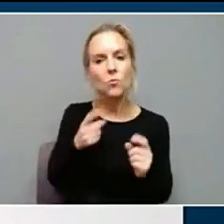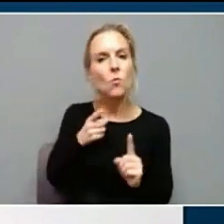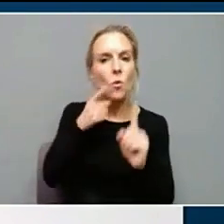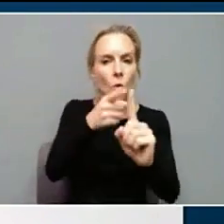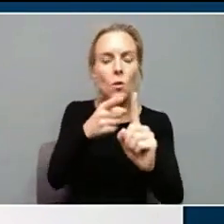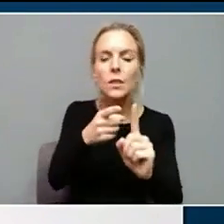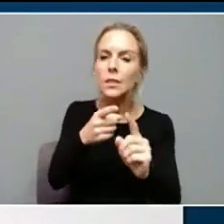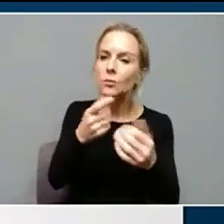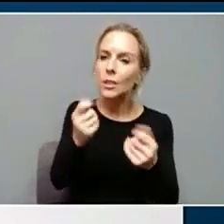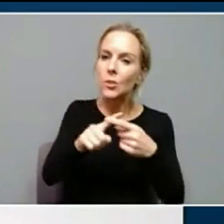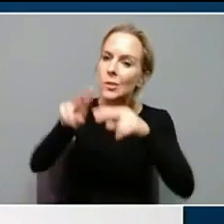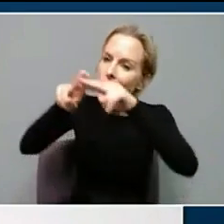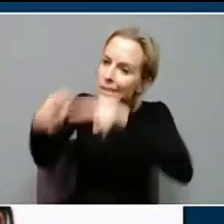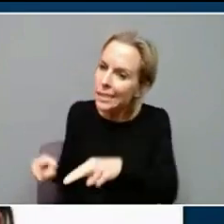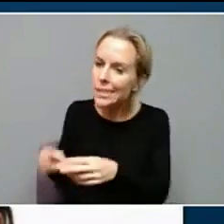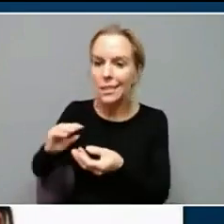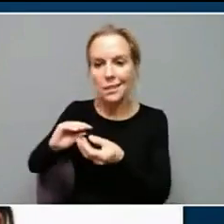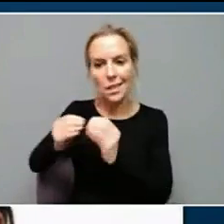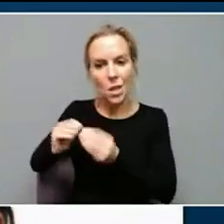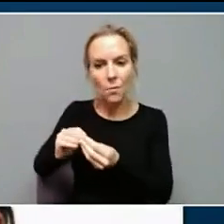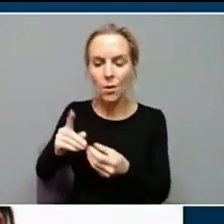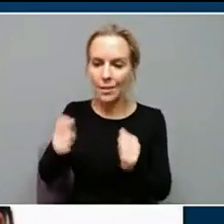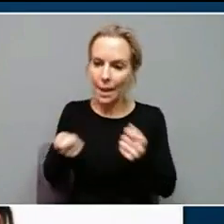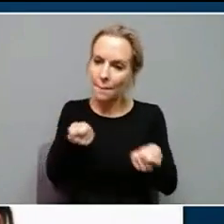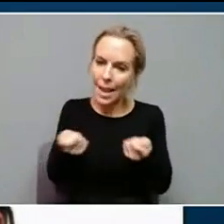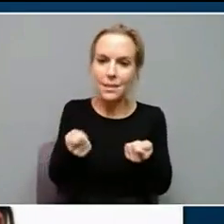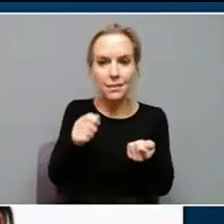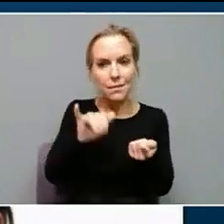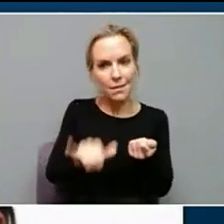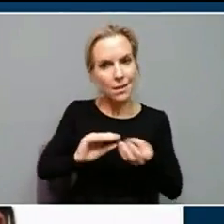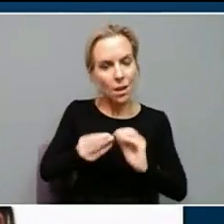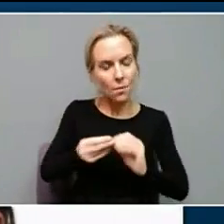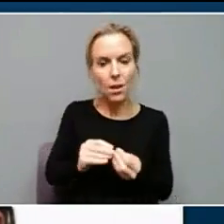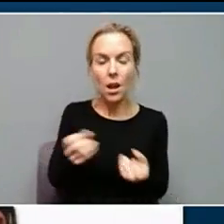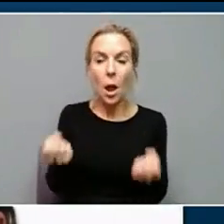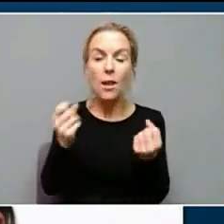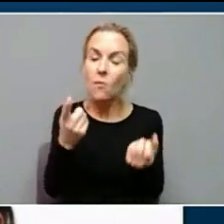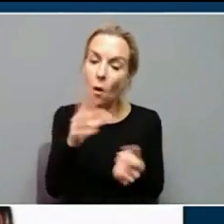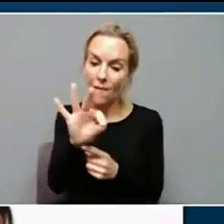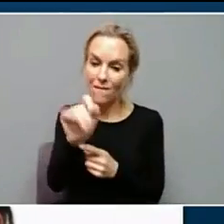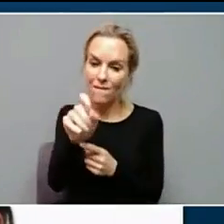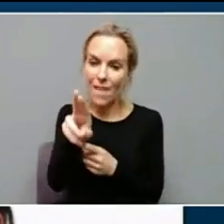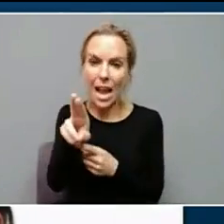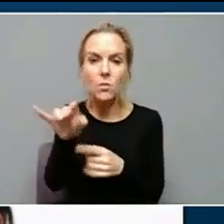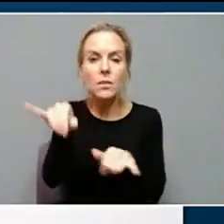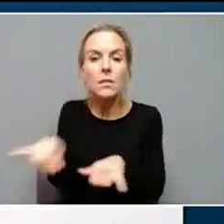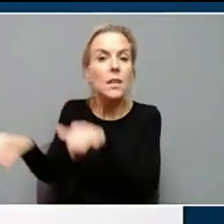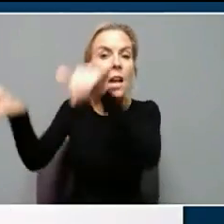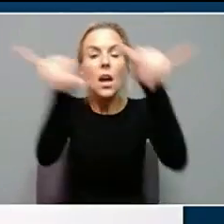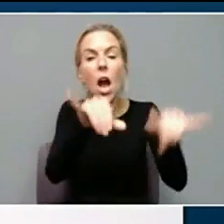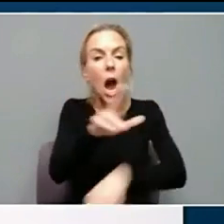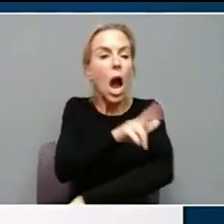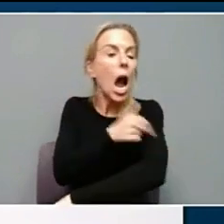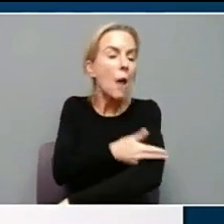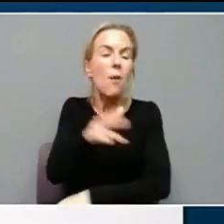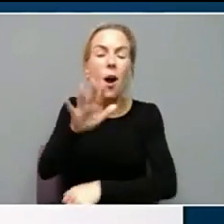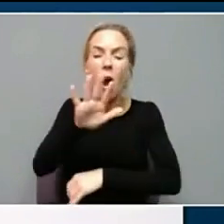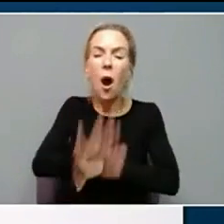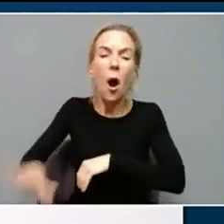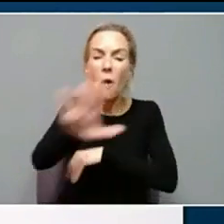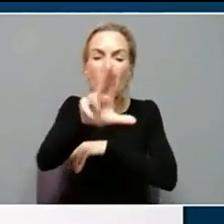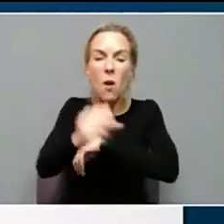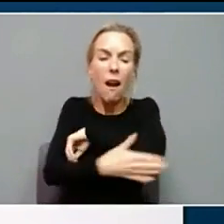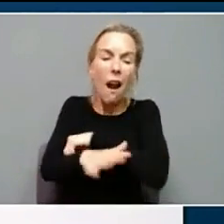them back to a level that's more manageable. There's a lot of factors. Hospitals are being filled all over the country. I would say most of